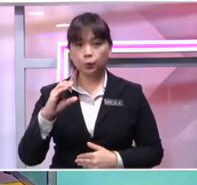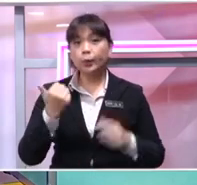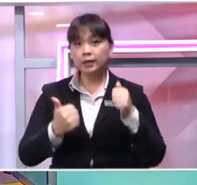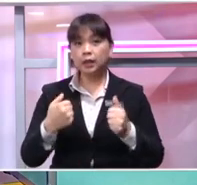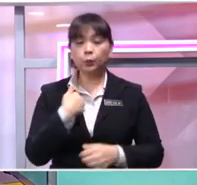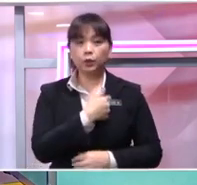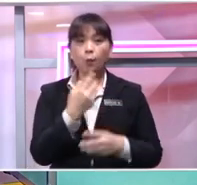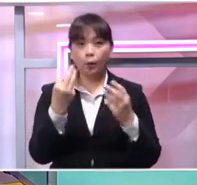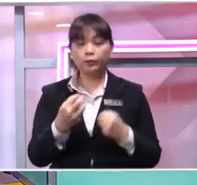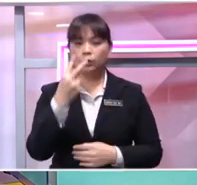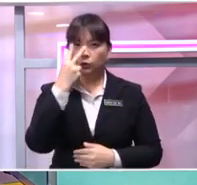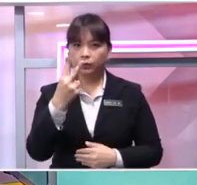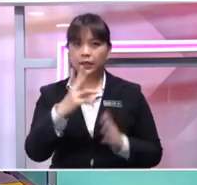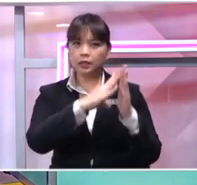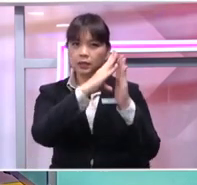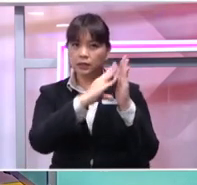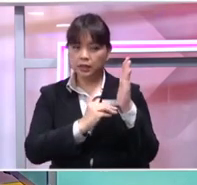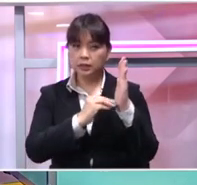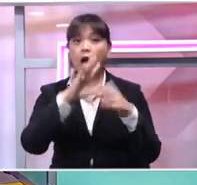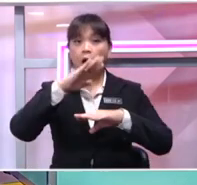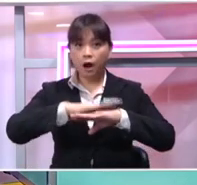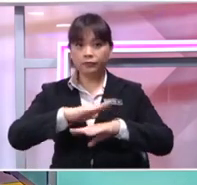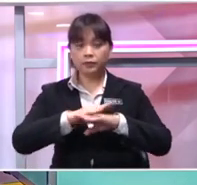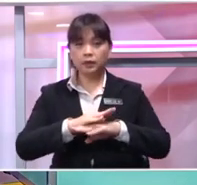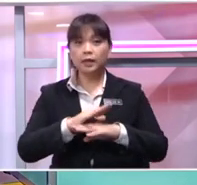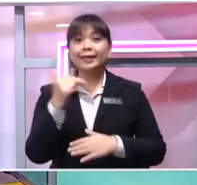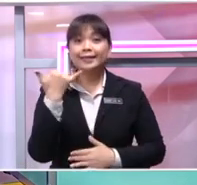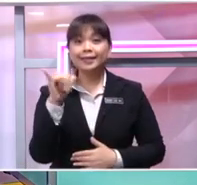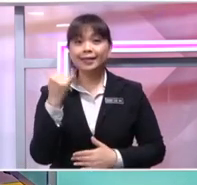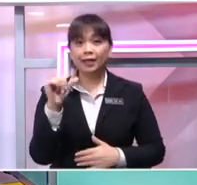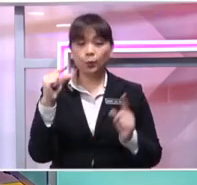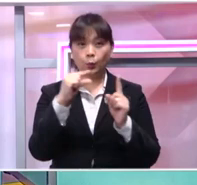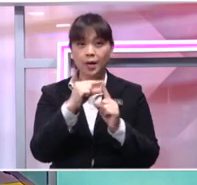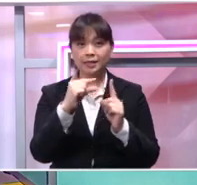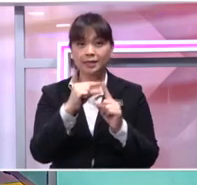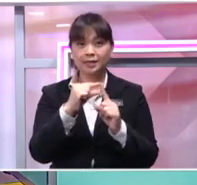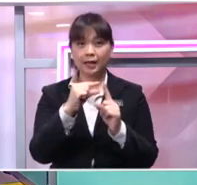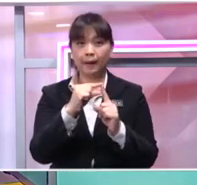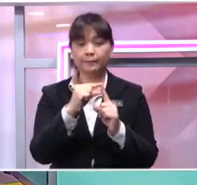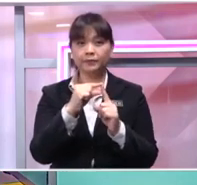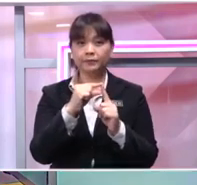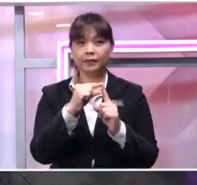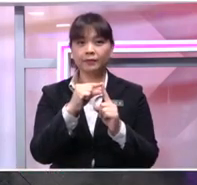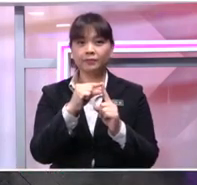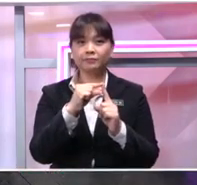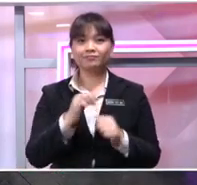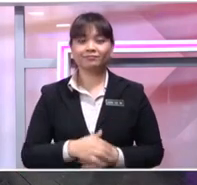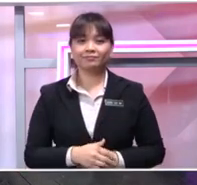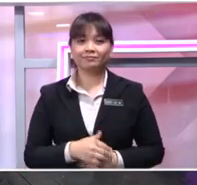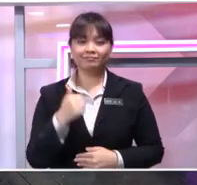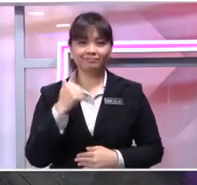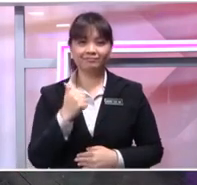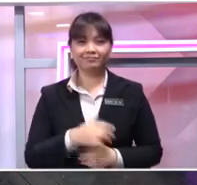on the text, the highlighted word. Remember that I told you the dot four six. Yes, good job. You are a brilliant student. Thank